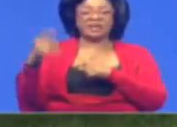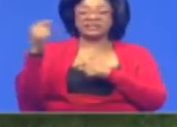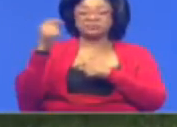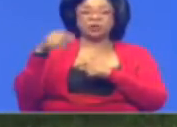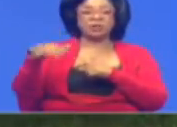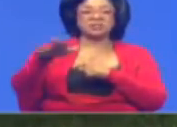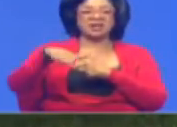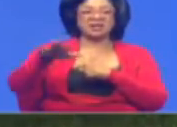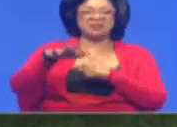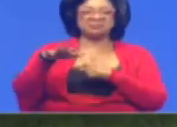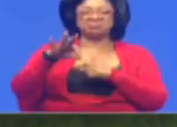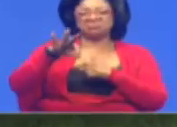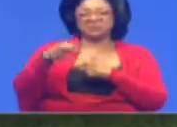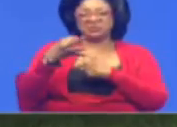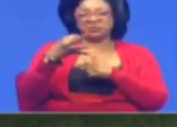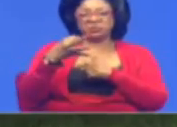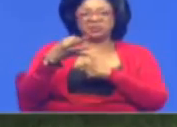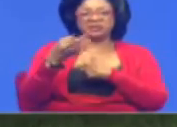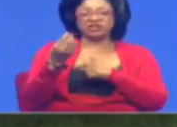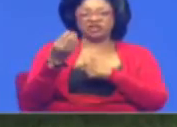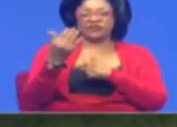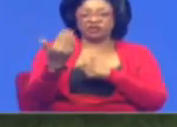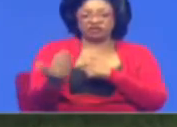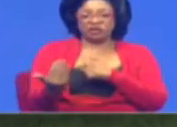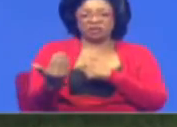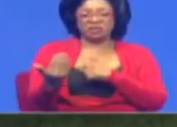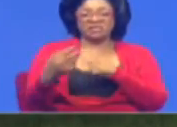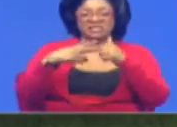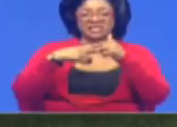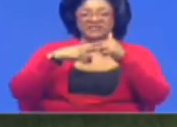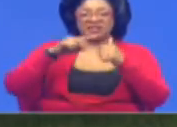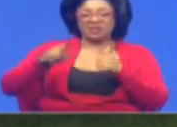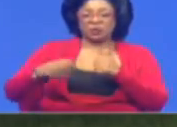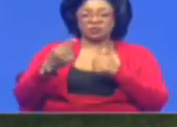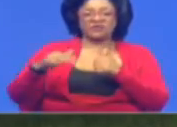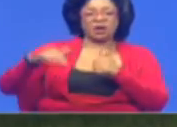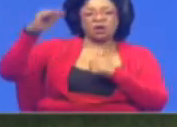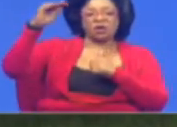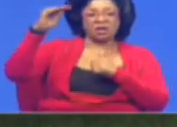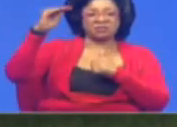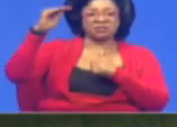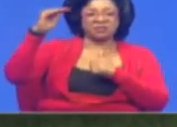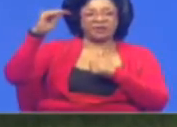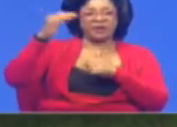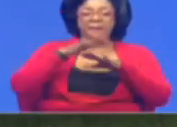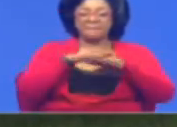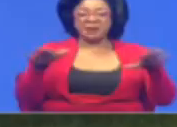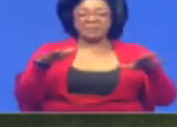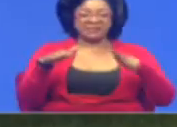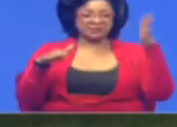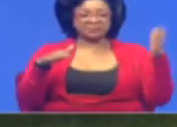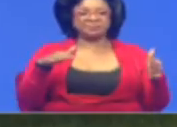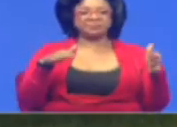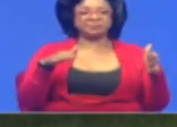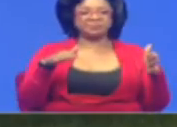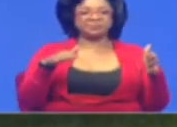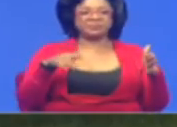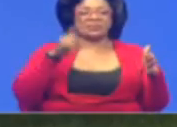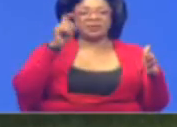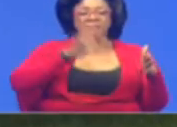costs about 3,000 shillings for a child and 7,000 shillings for an adult. For the permanent side, one must part with at